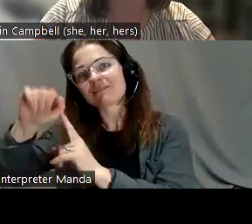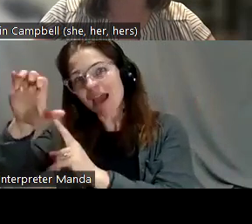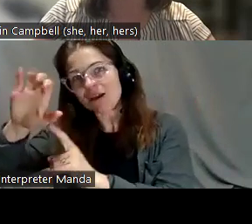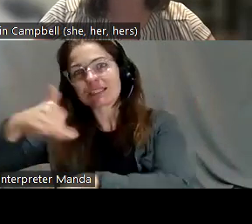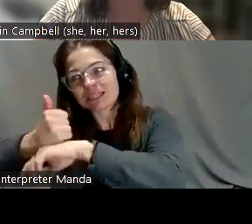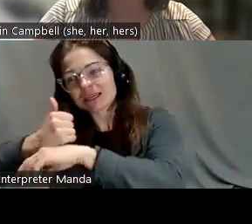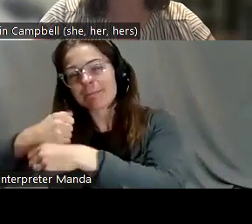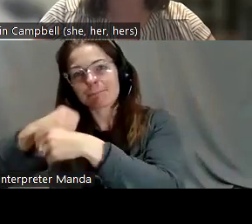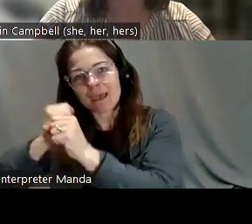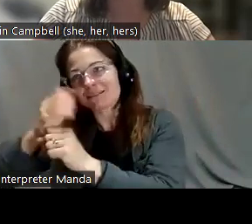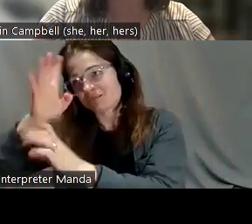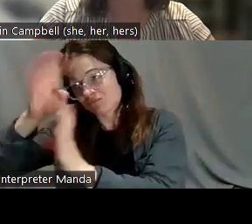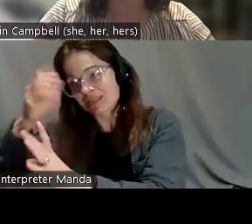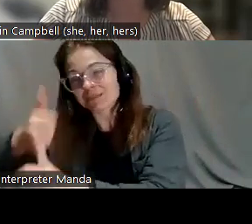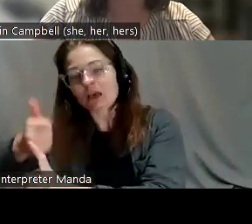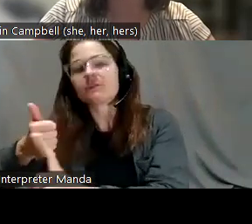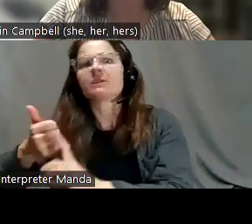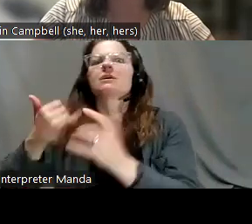element that comes in play, and